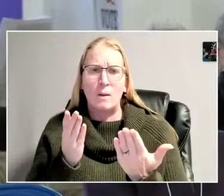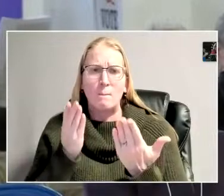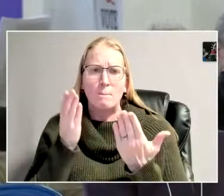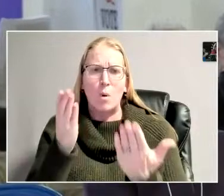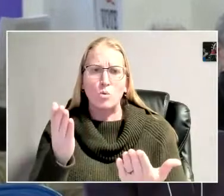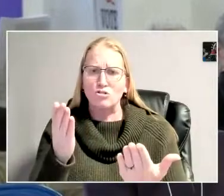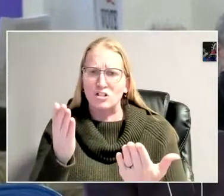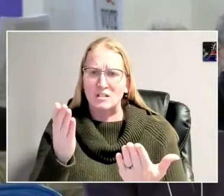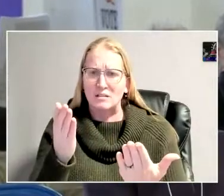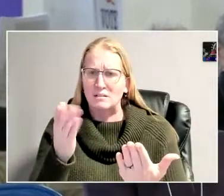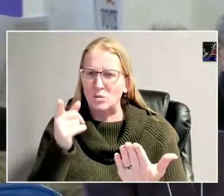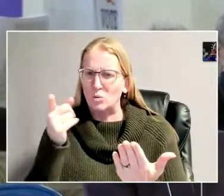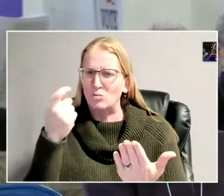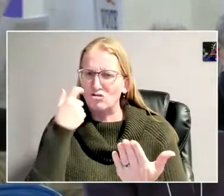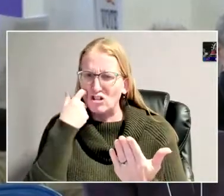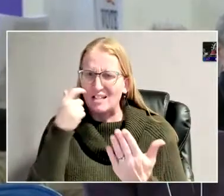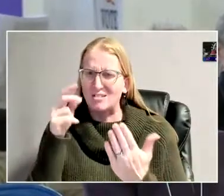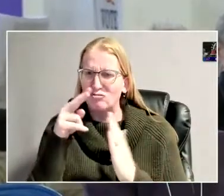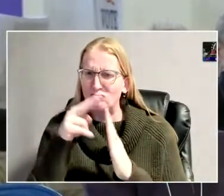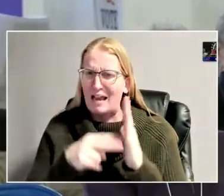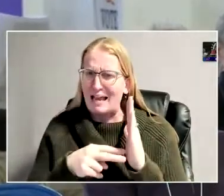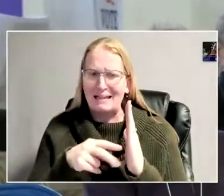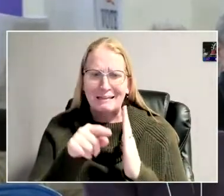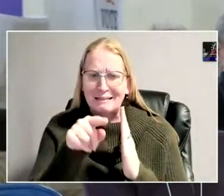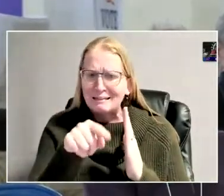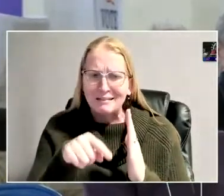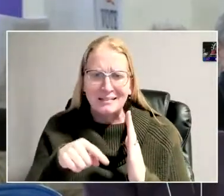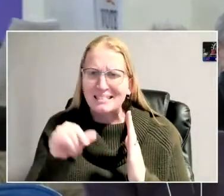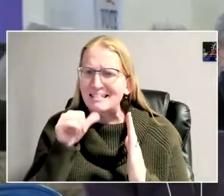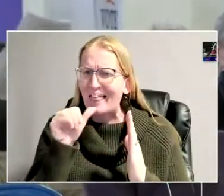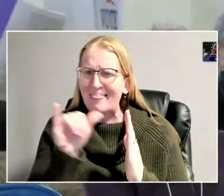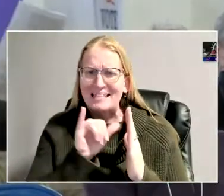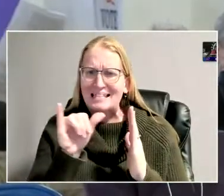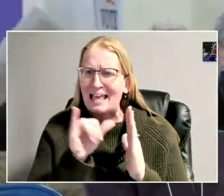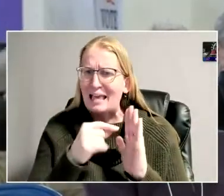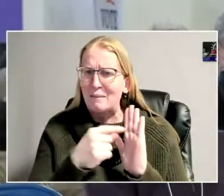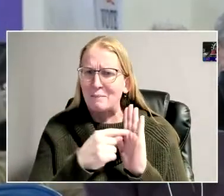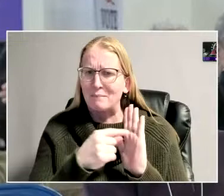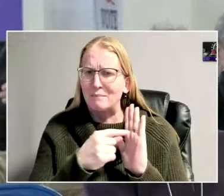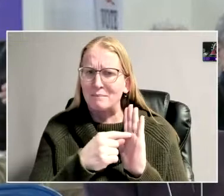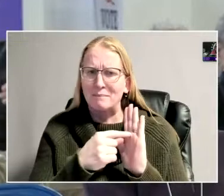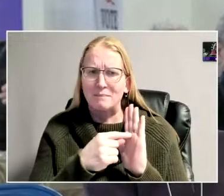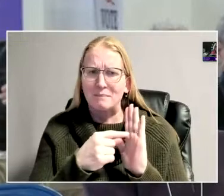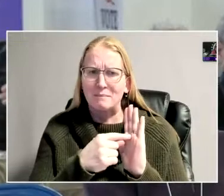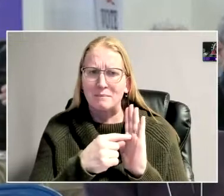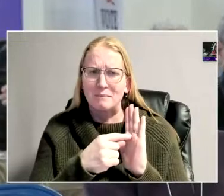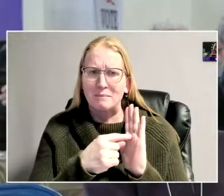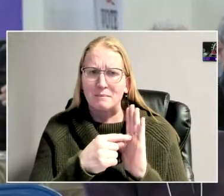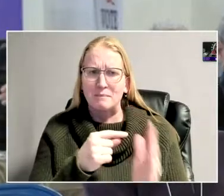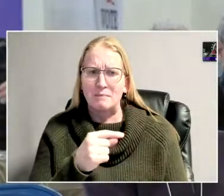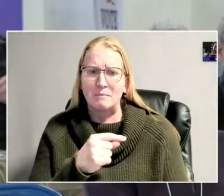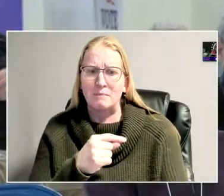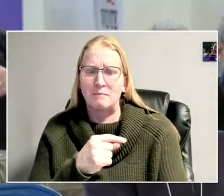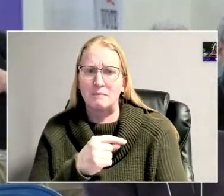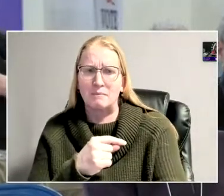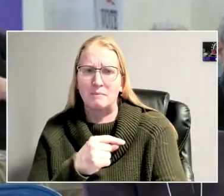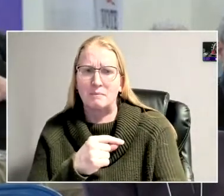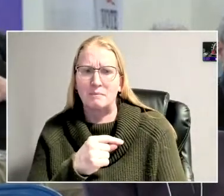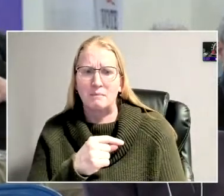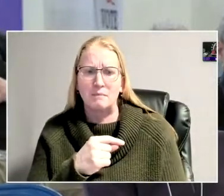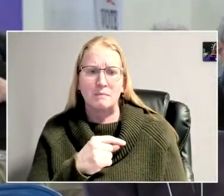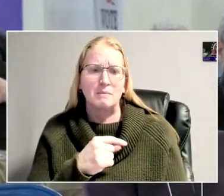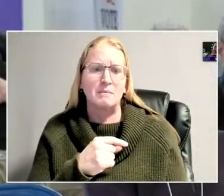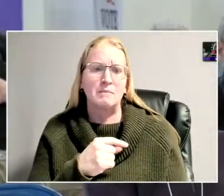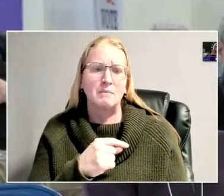the verbiage in the warning um cons uh maintaining the number of committee